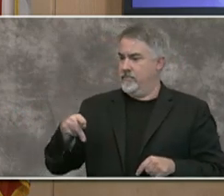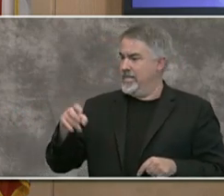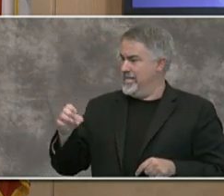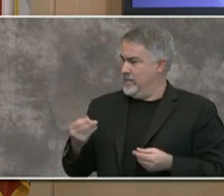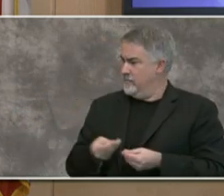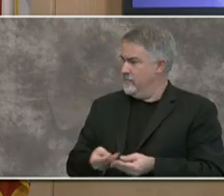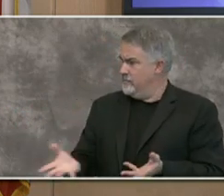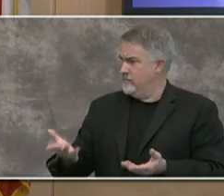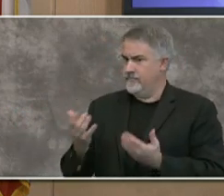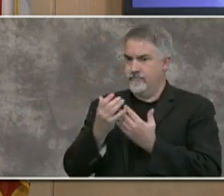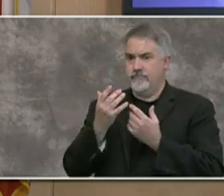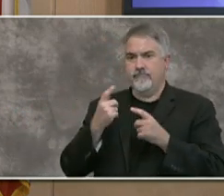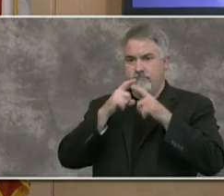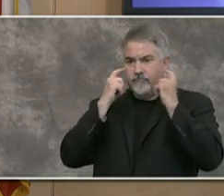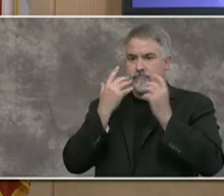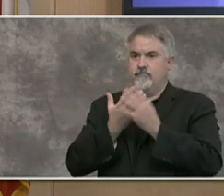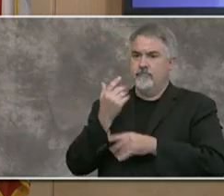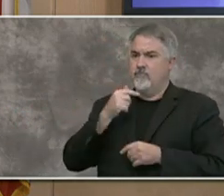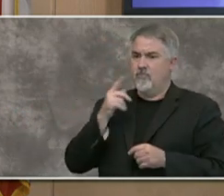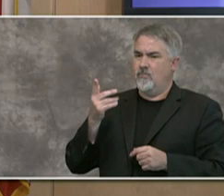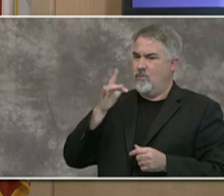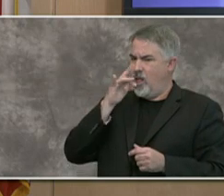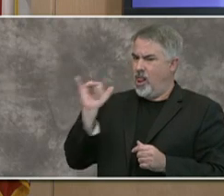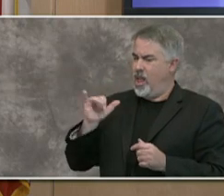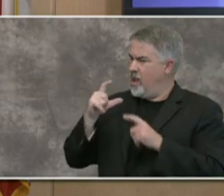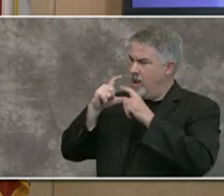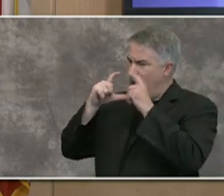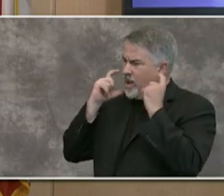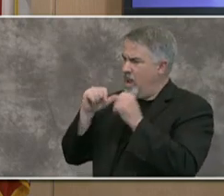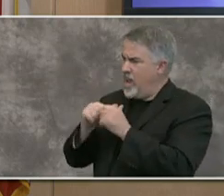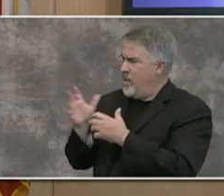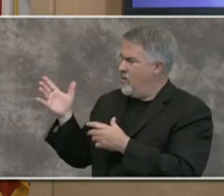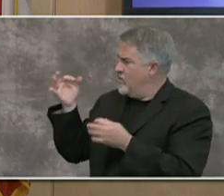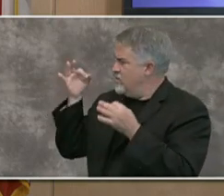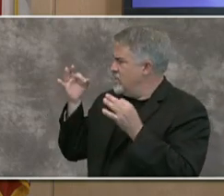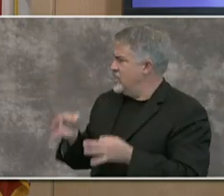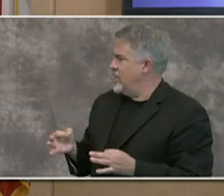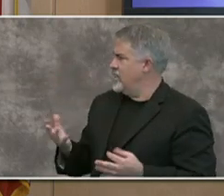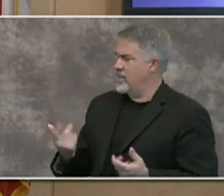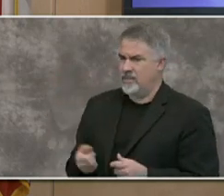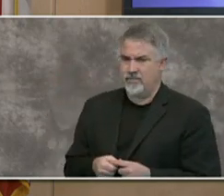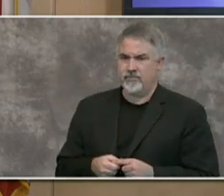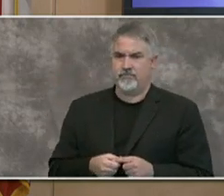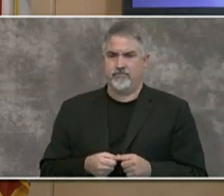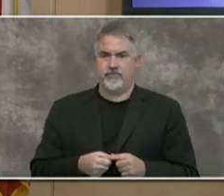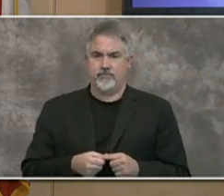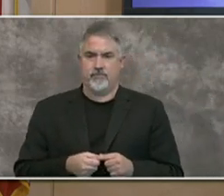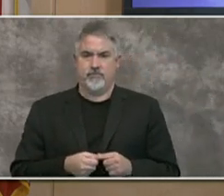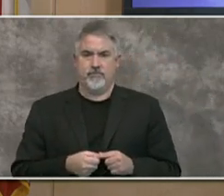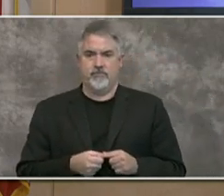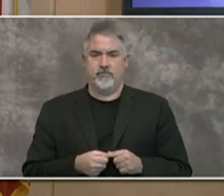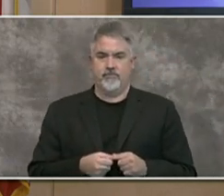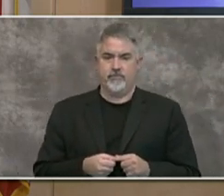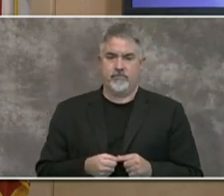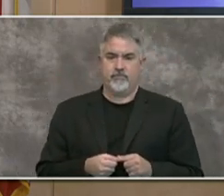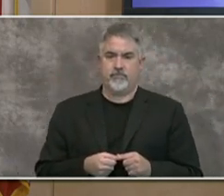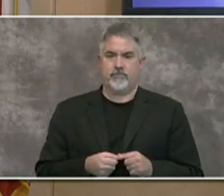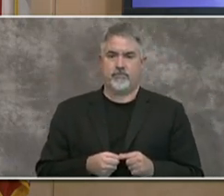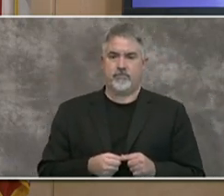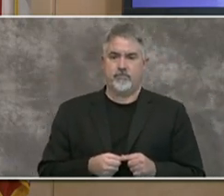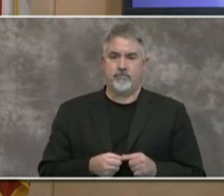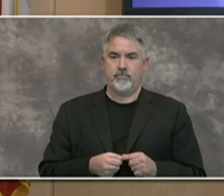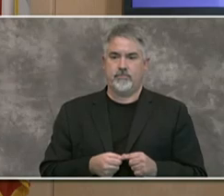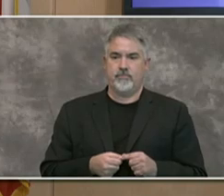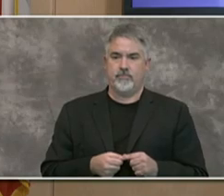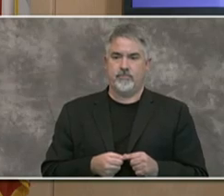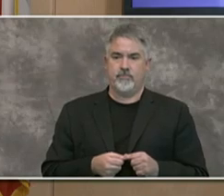N95 respirator masks, surgical masks, and the like? Well, thank you for that question, and I haven't seen the specific survey,